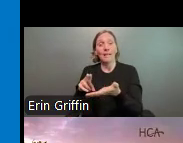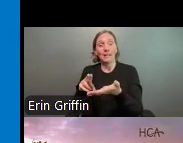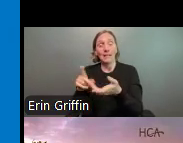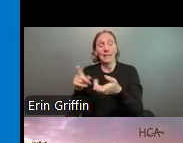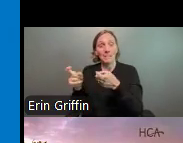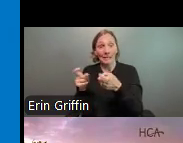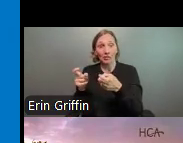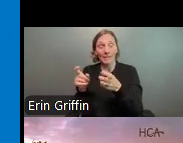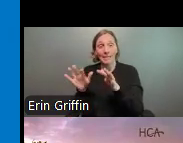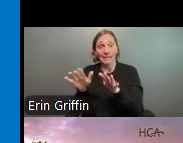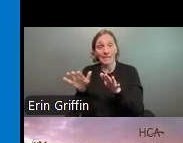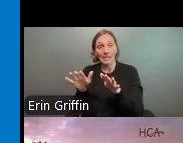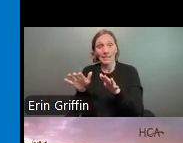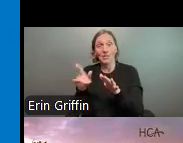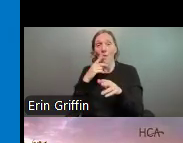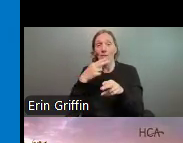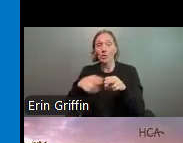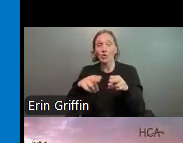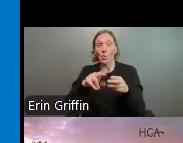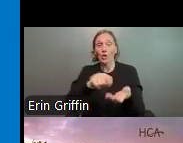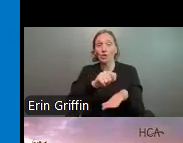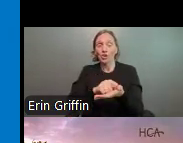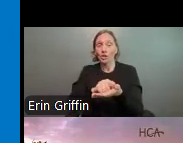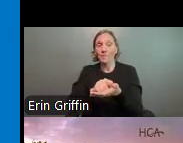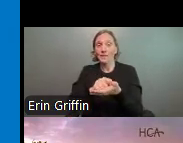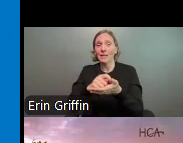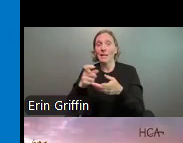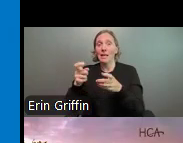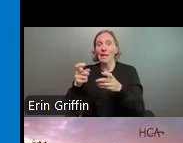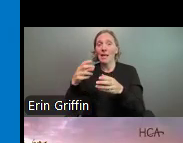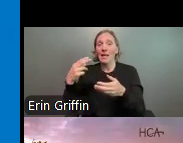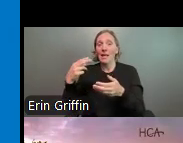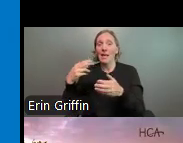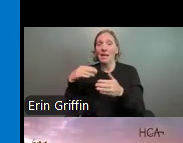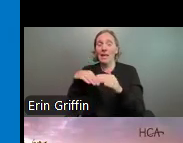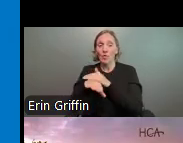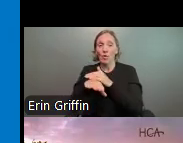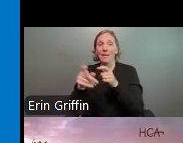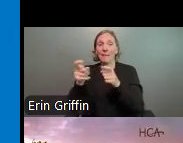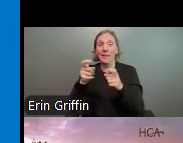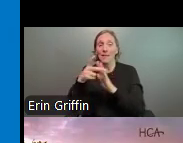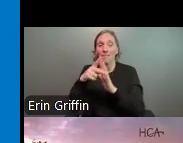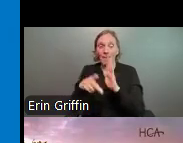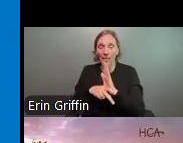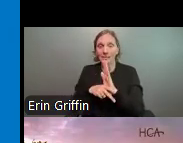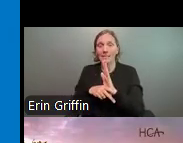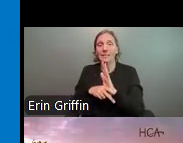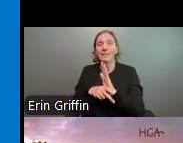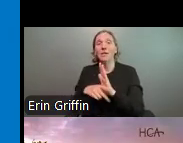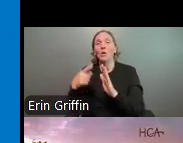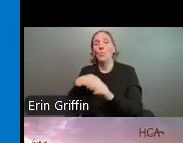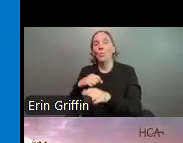there is a short-term enrollment management policy that is available on our website right now. We are working